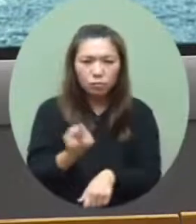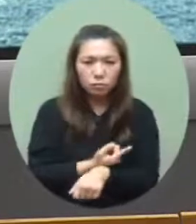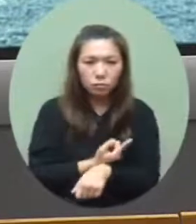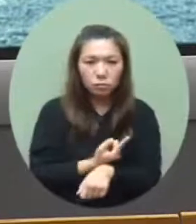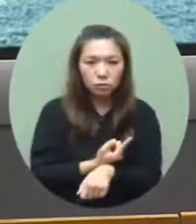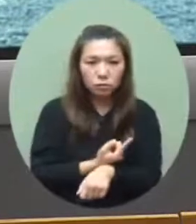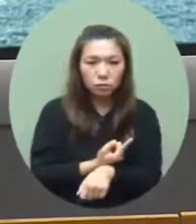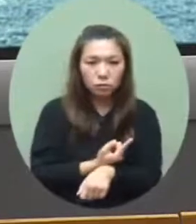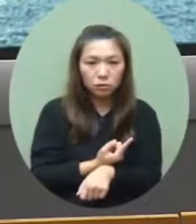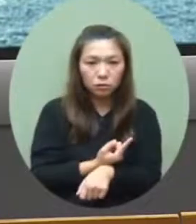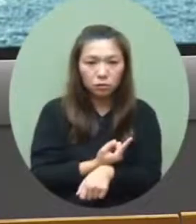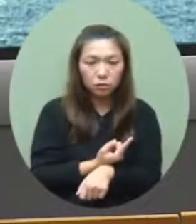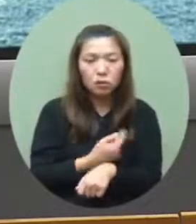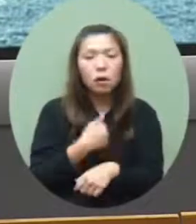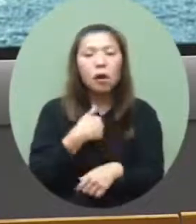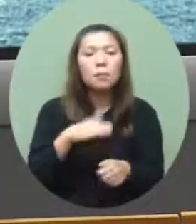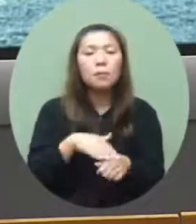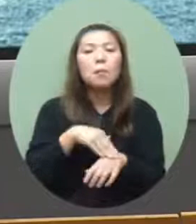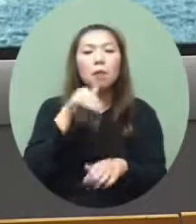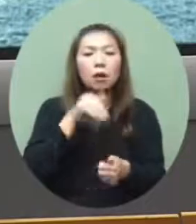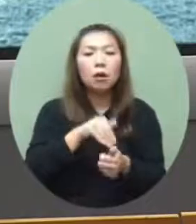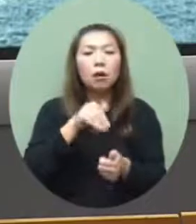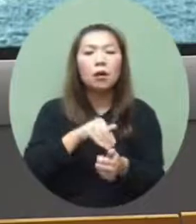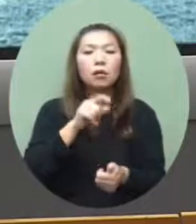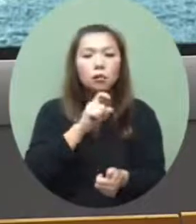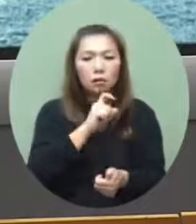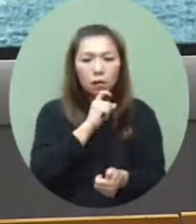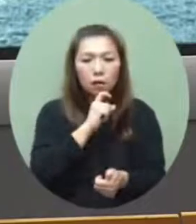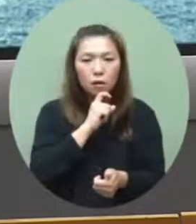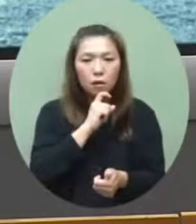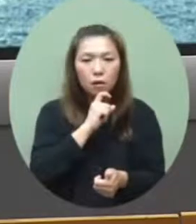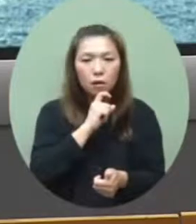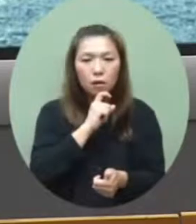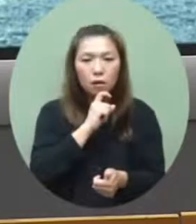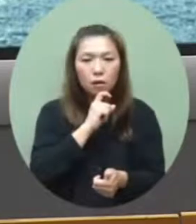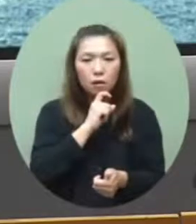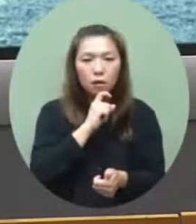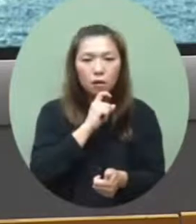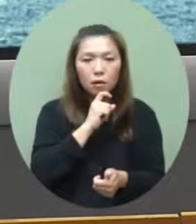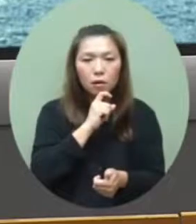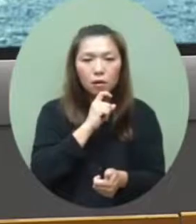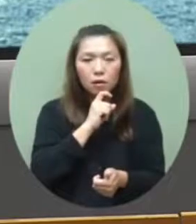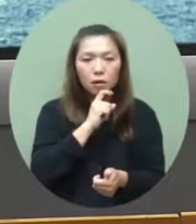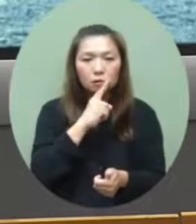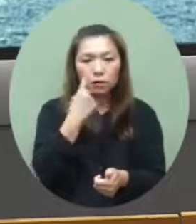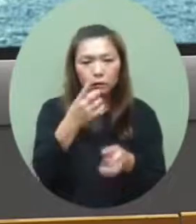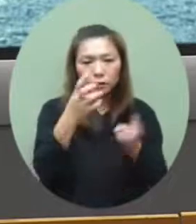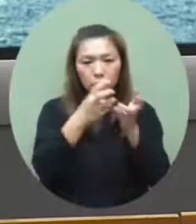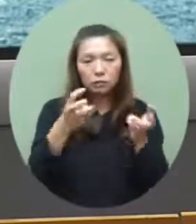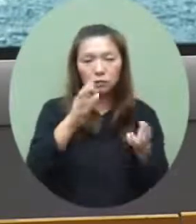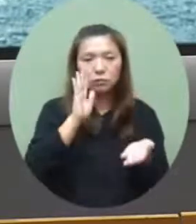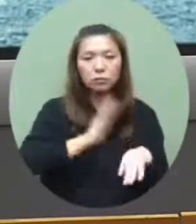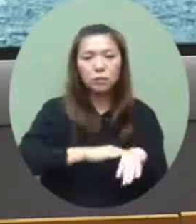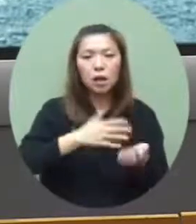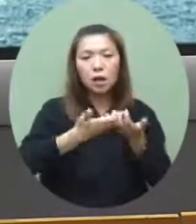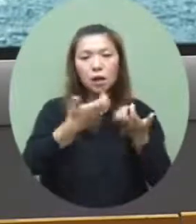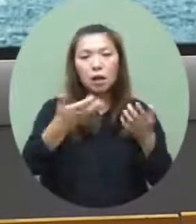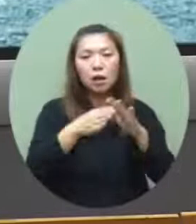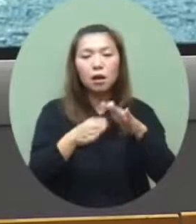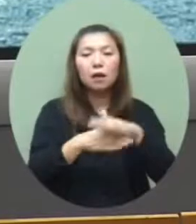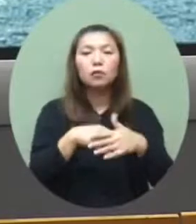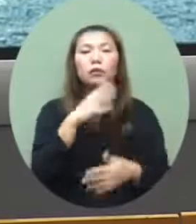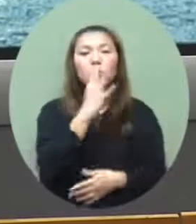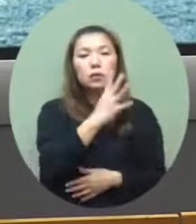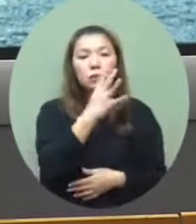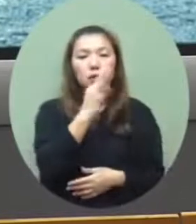utilize our hospital beds. And as mentioned just now, for first-tier